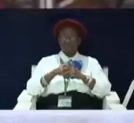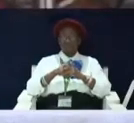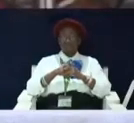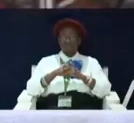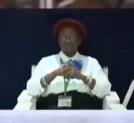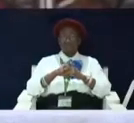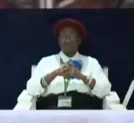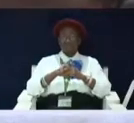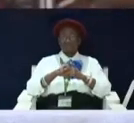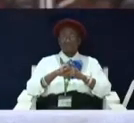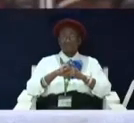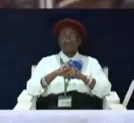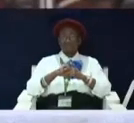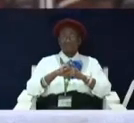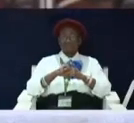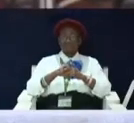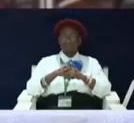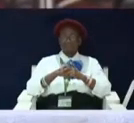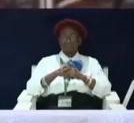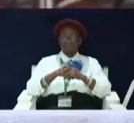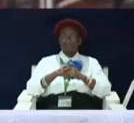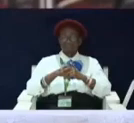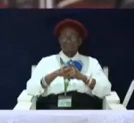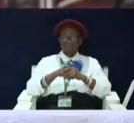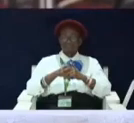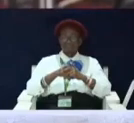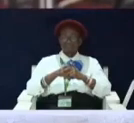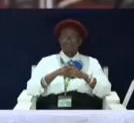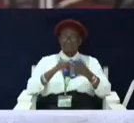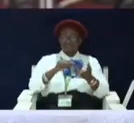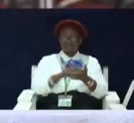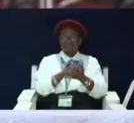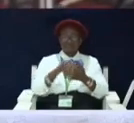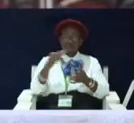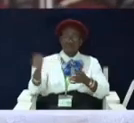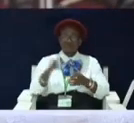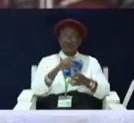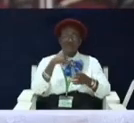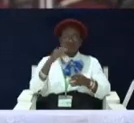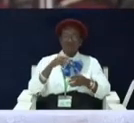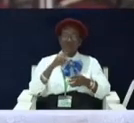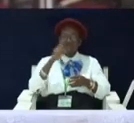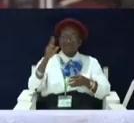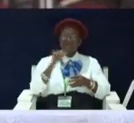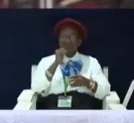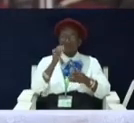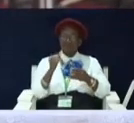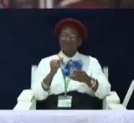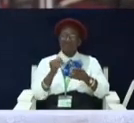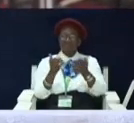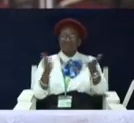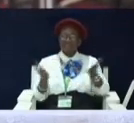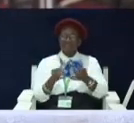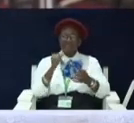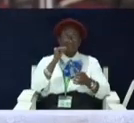One can receive, I mean, those of you who were not here yesterday, you didn't know what to miss.